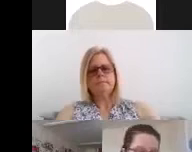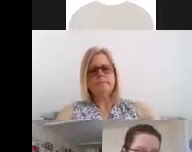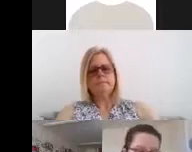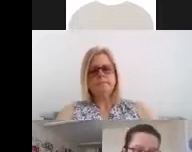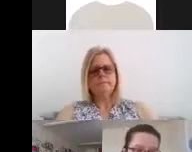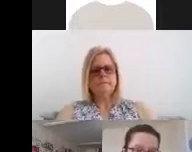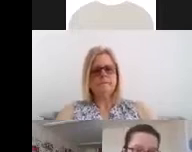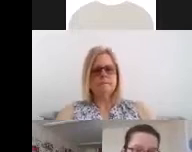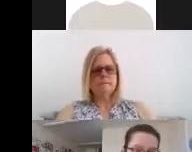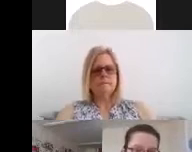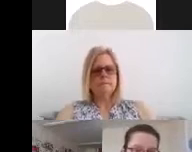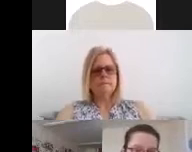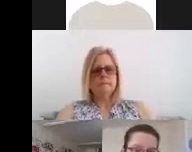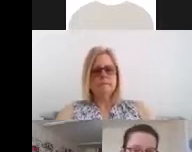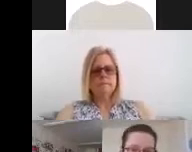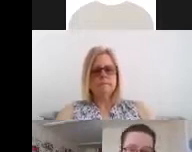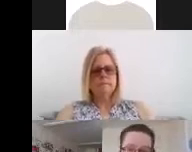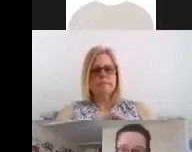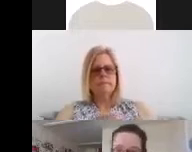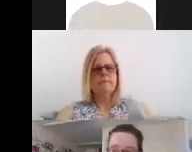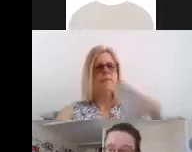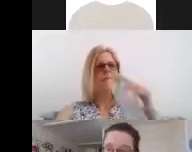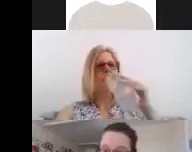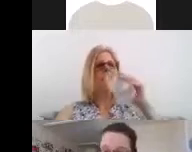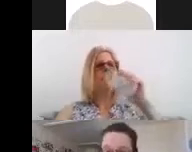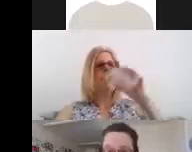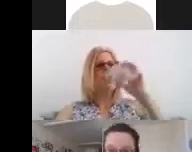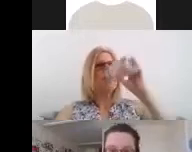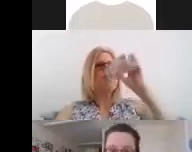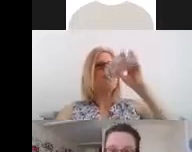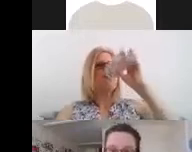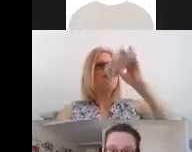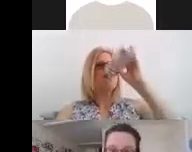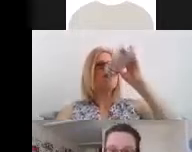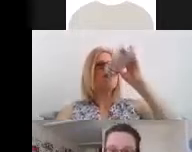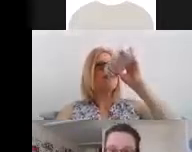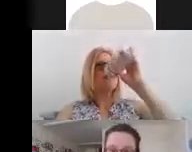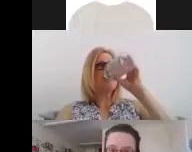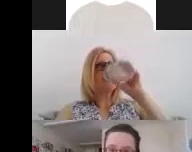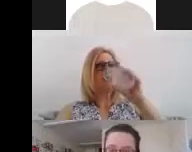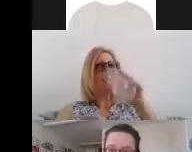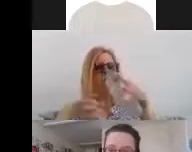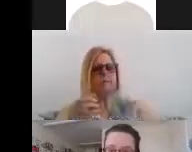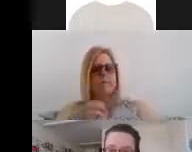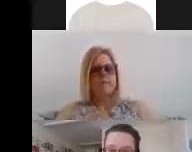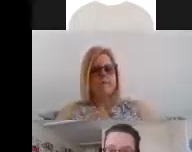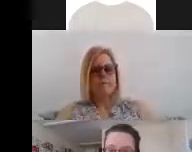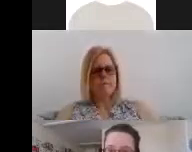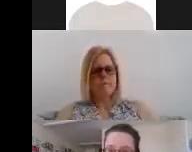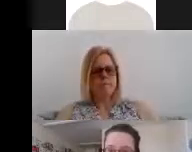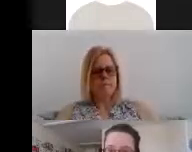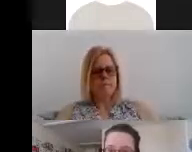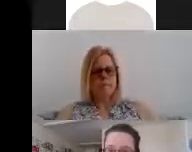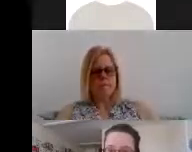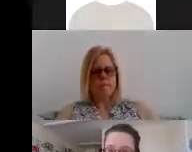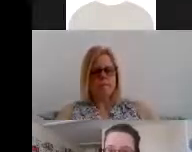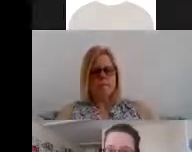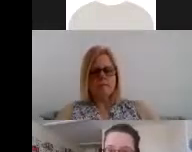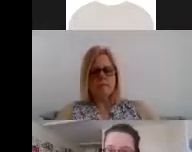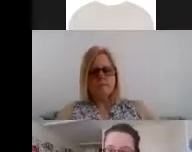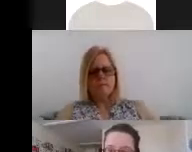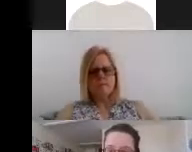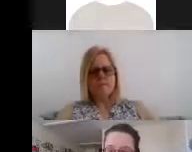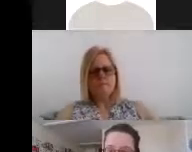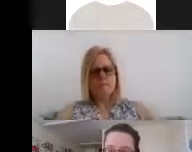pilot the system over a 3-month period, during which time we met regularly with